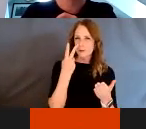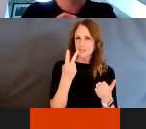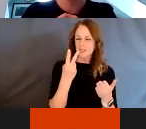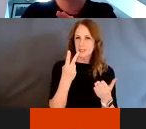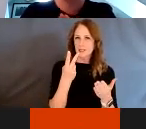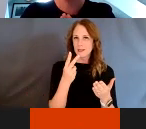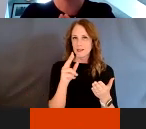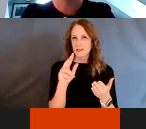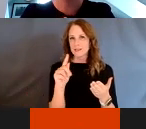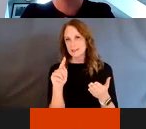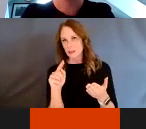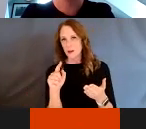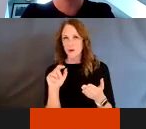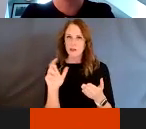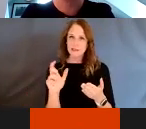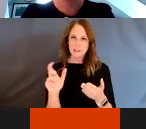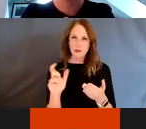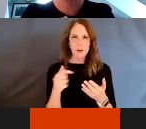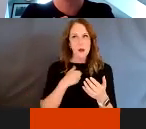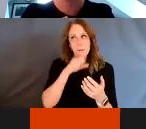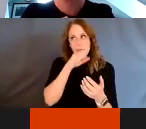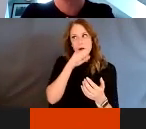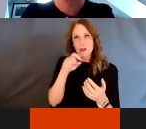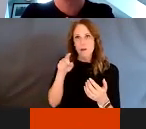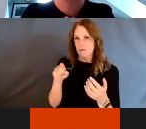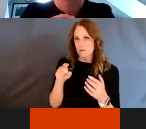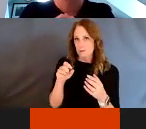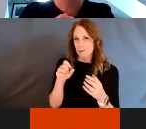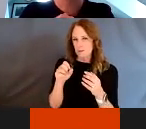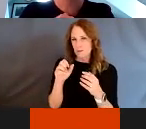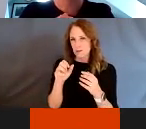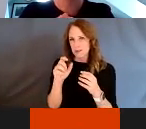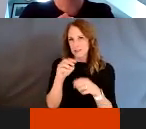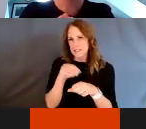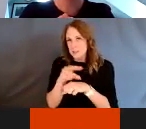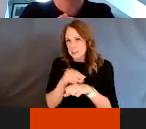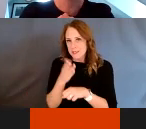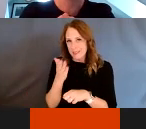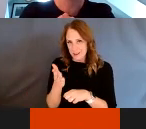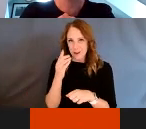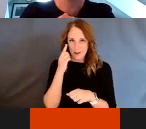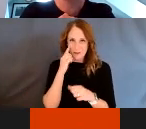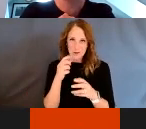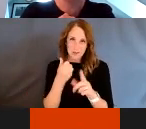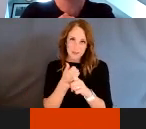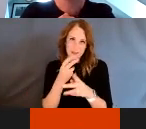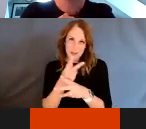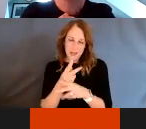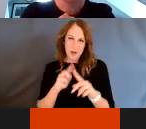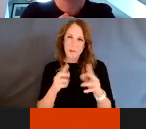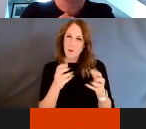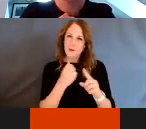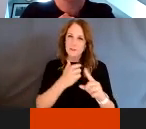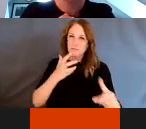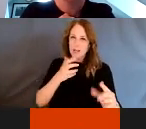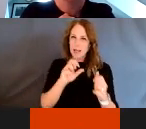and Instagram. Not that I don't love those places for self-care tips, but we're going to talk about how this specifically applies to